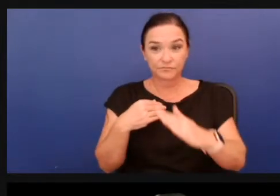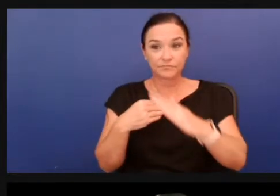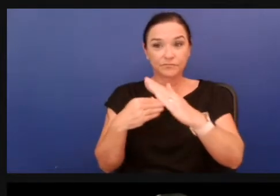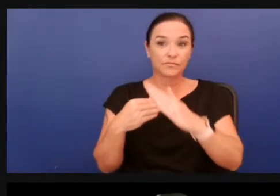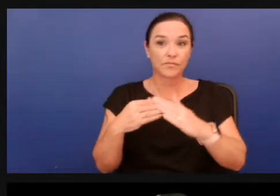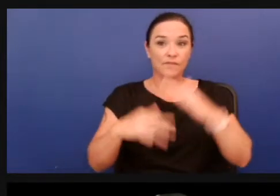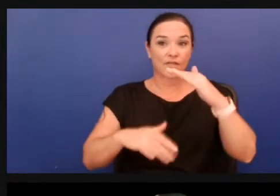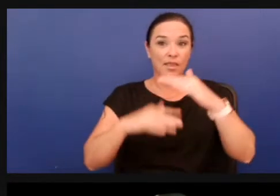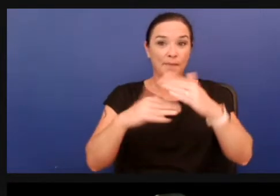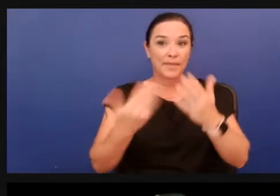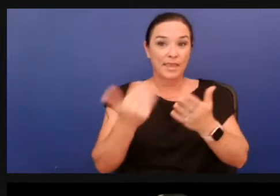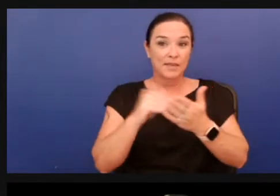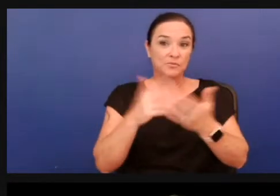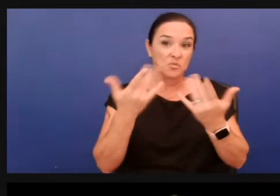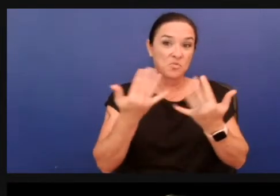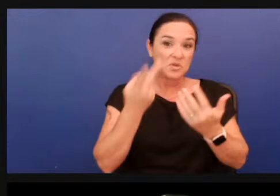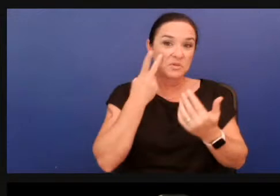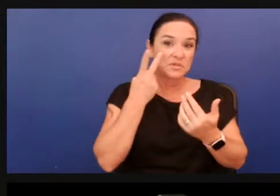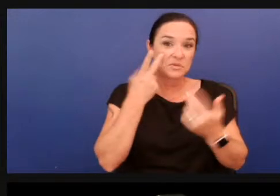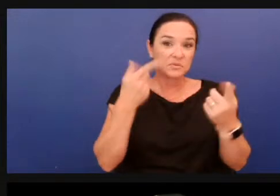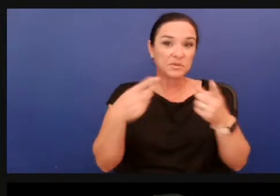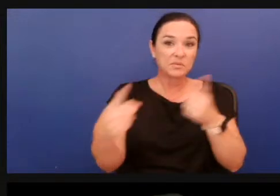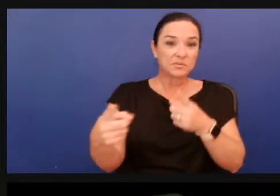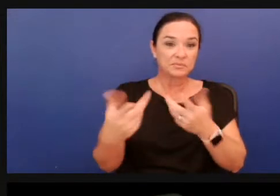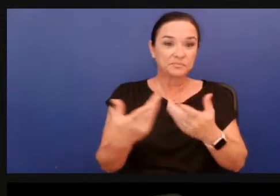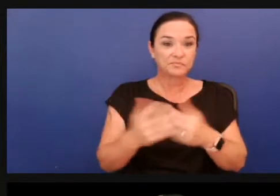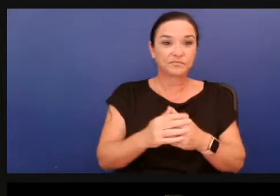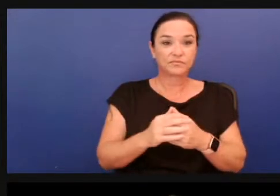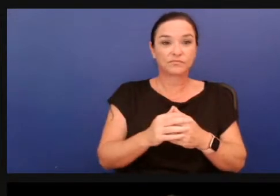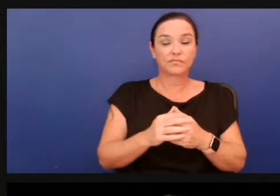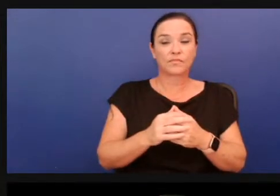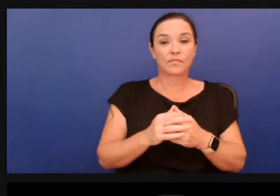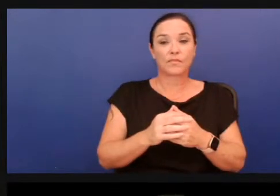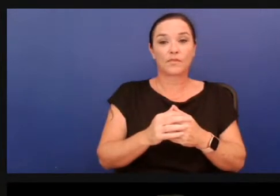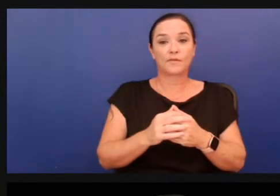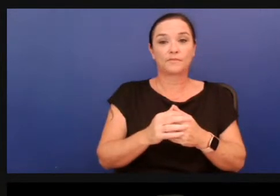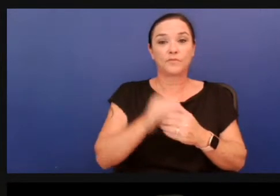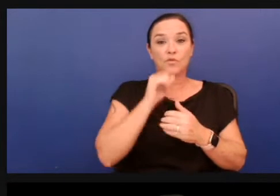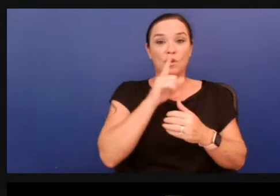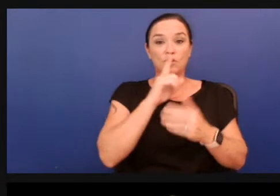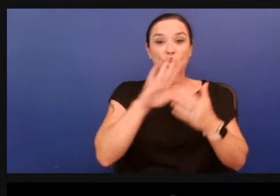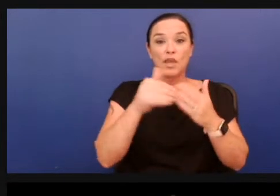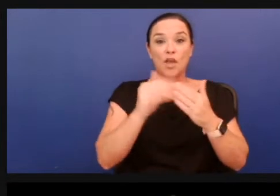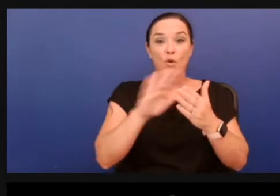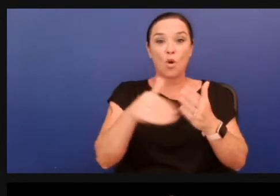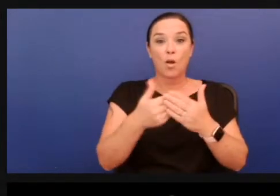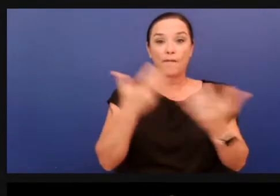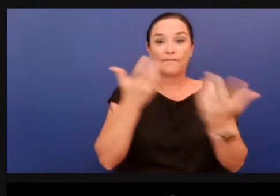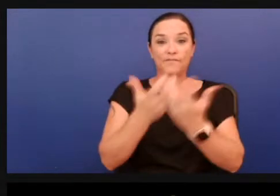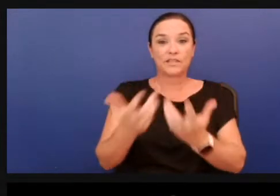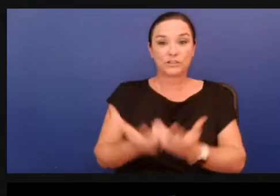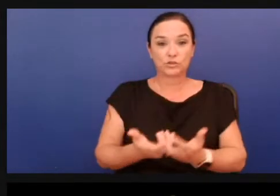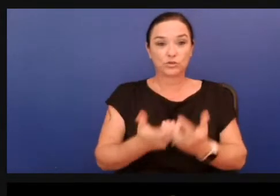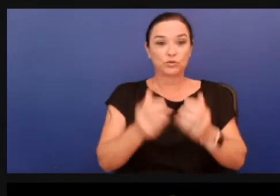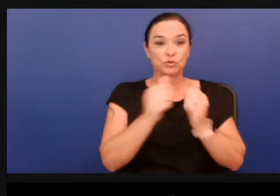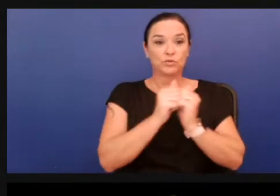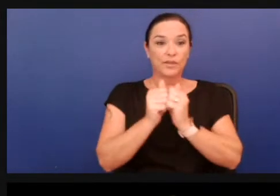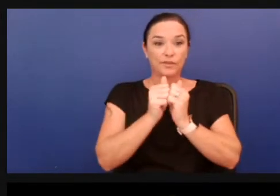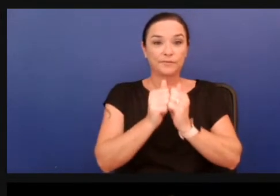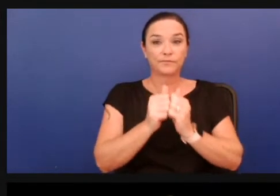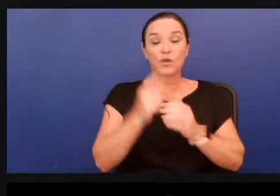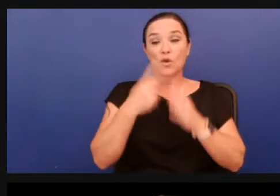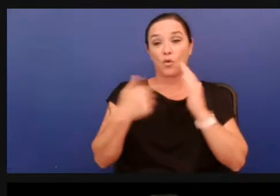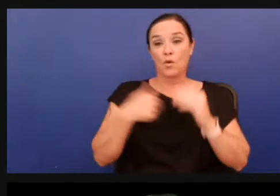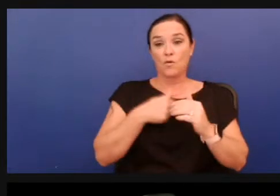see how it all fits together, because what we have shown is that as far